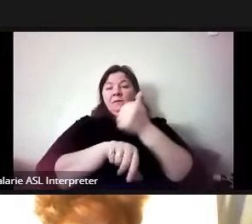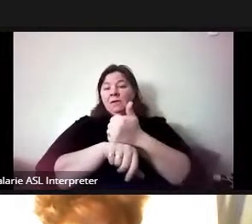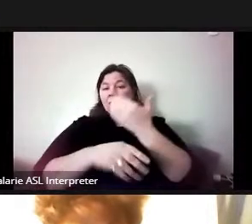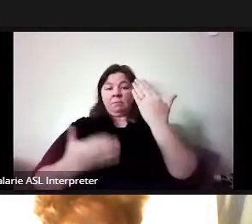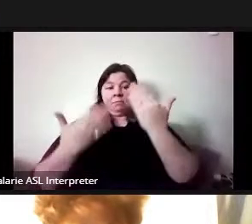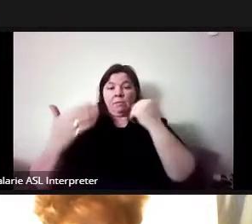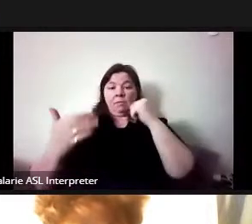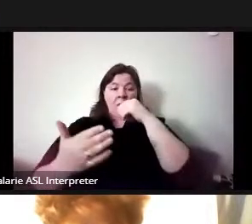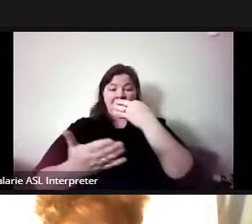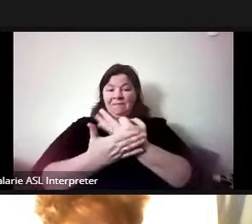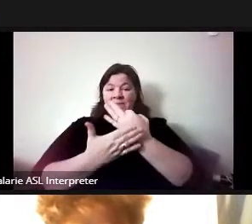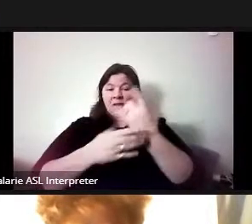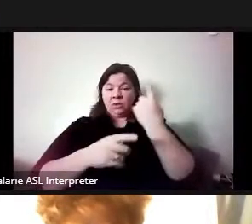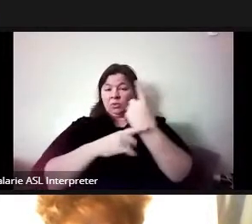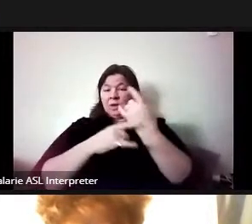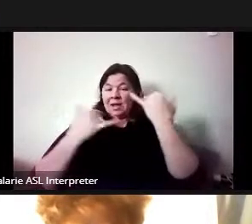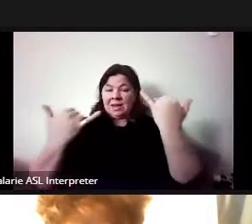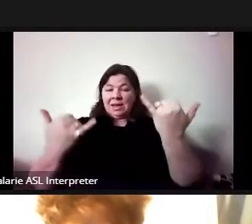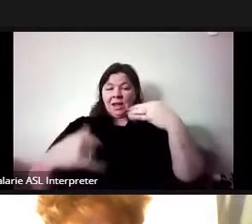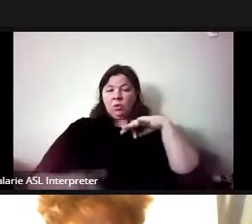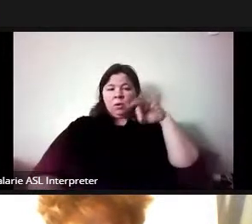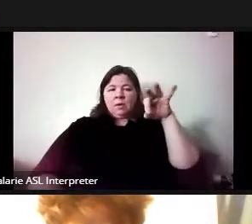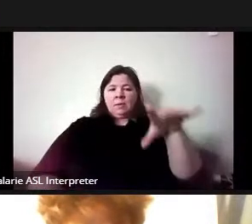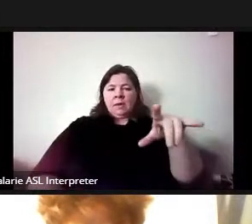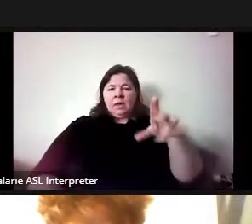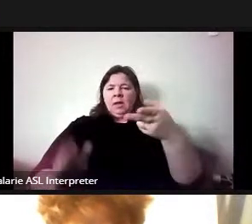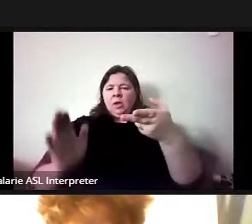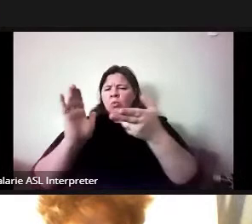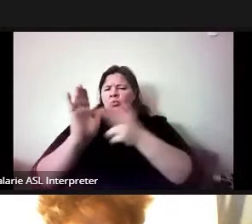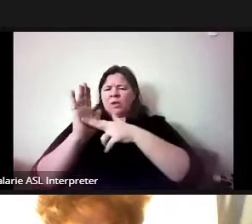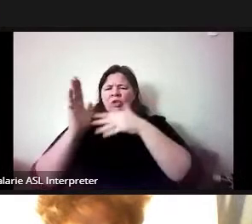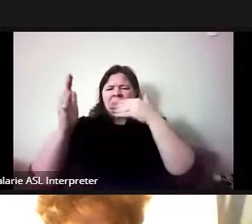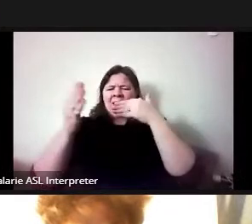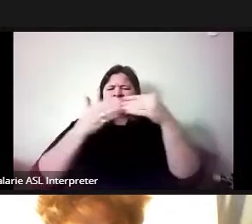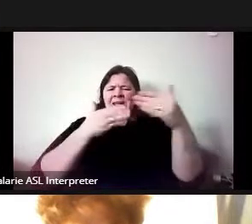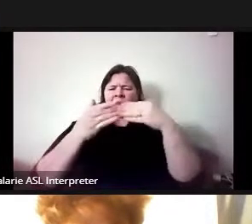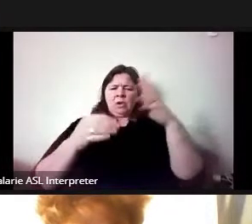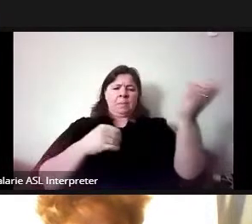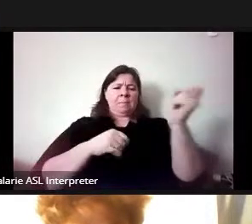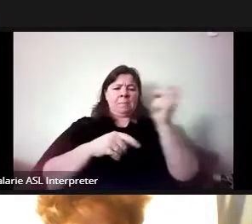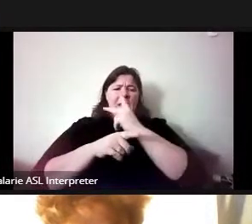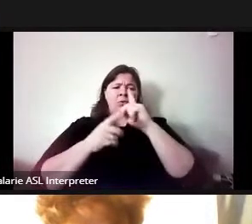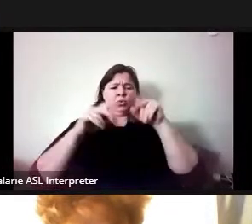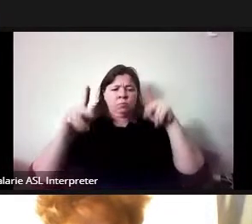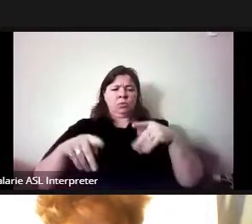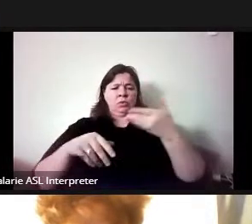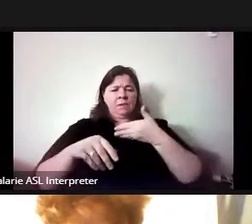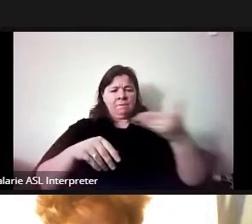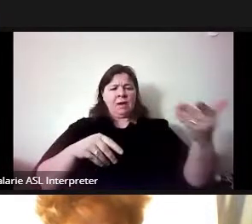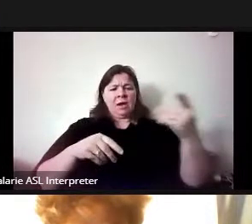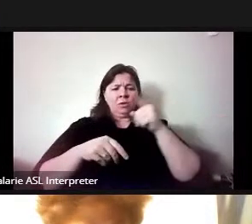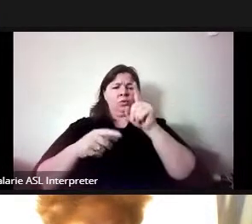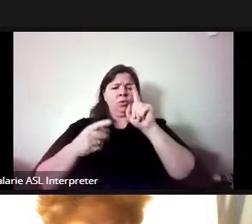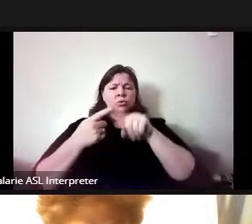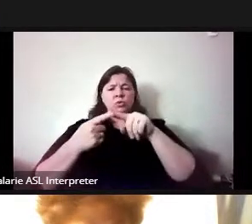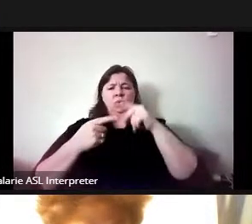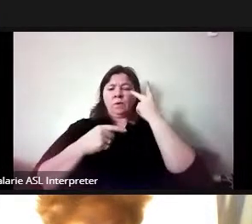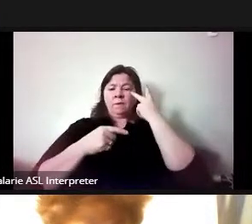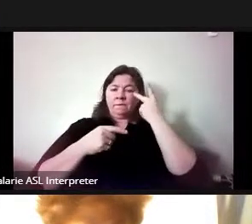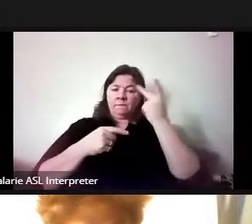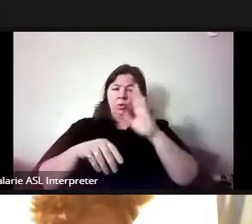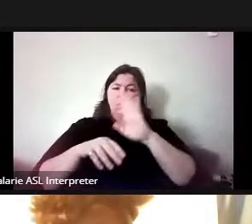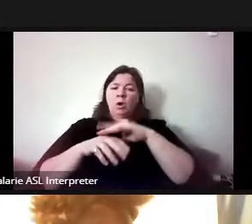not have the funds right now to pay, please register anyway. Get back to the person who invited you to view this